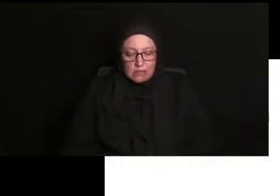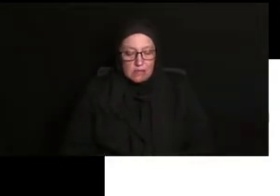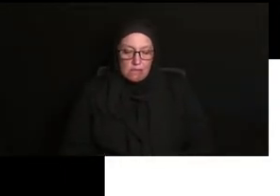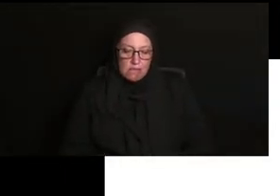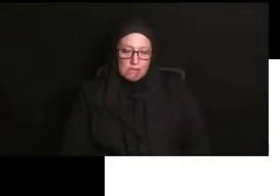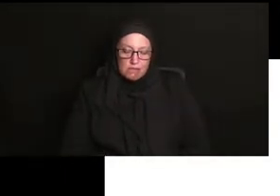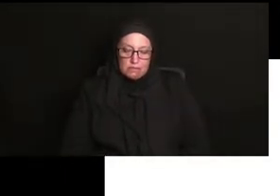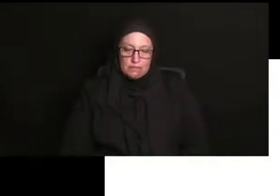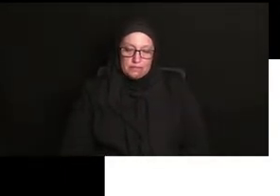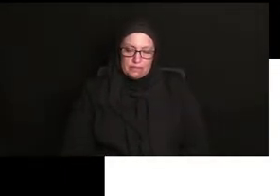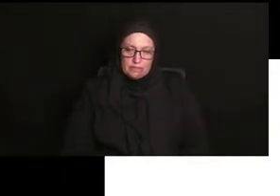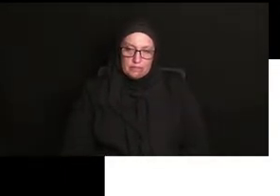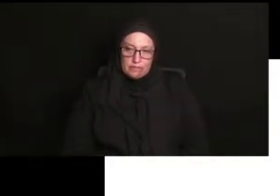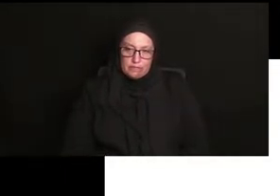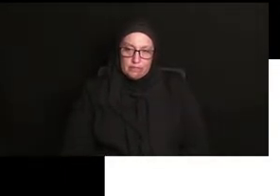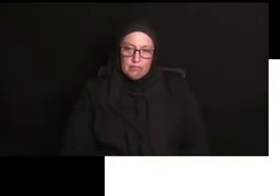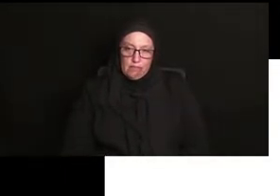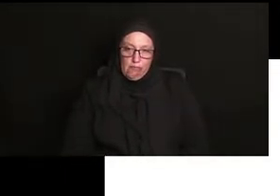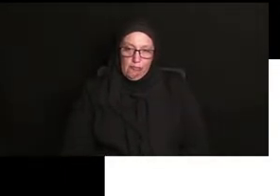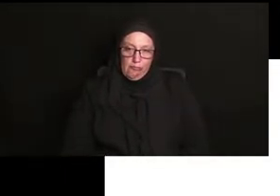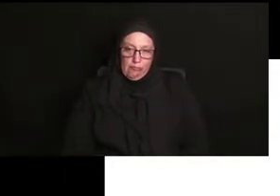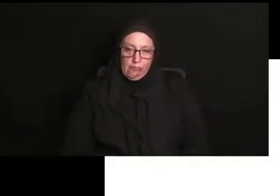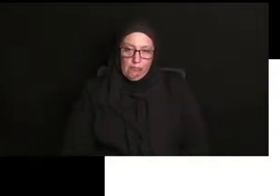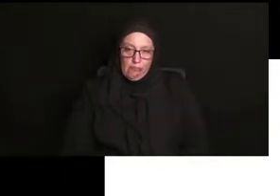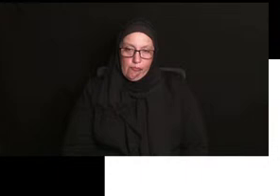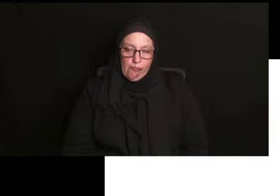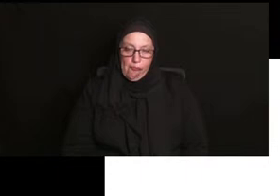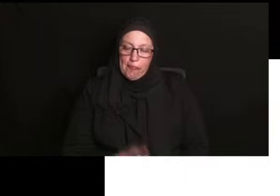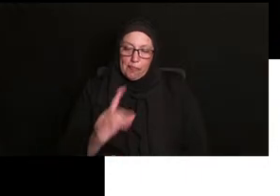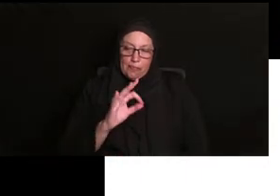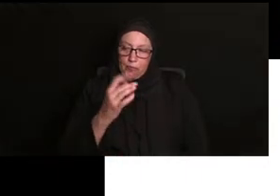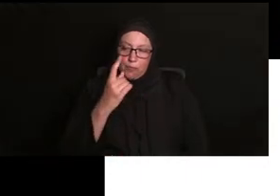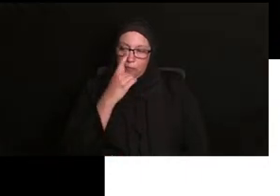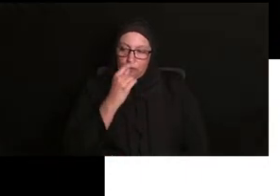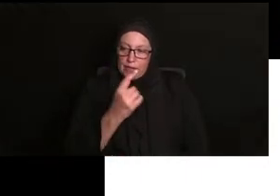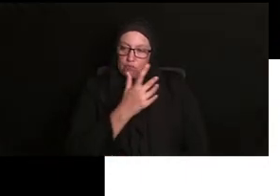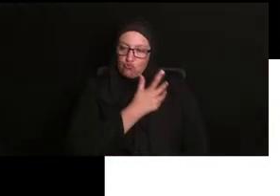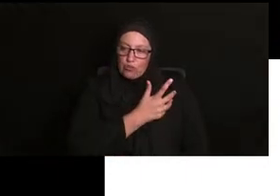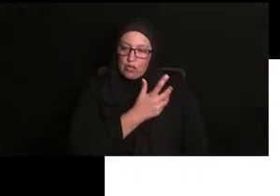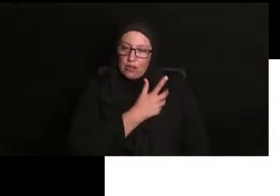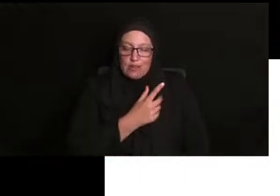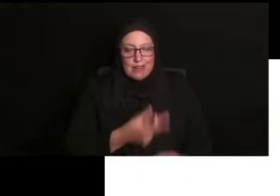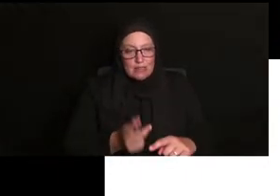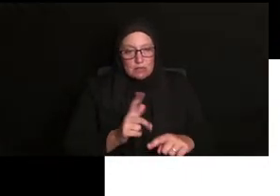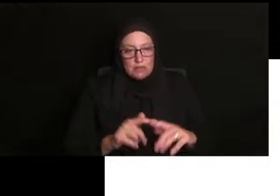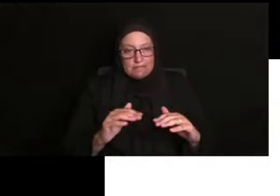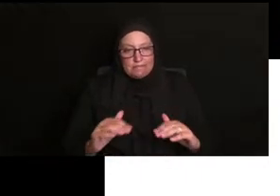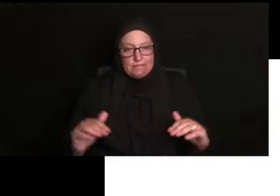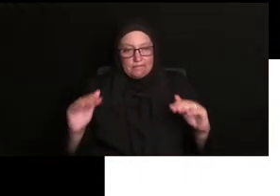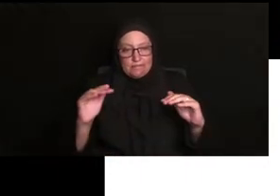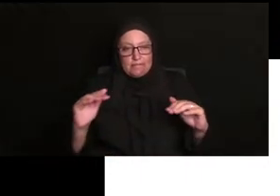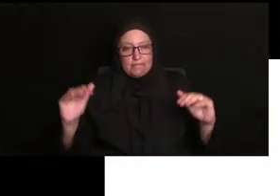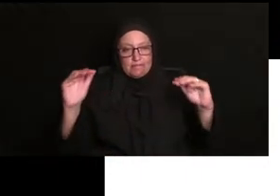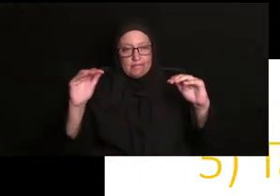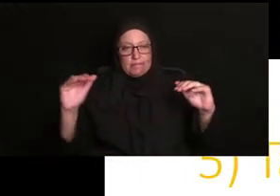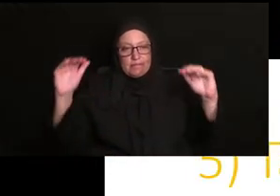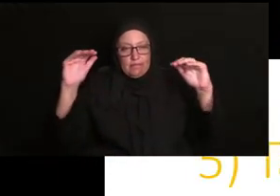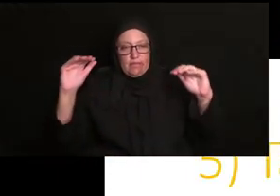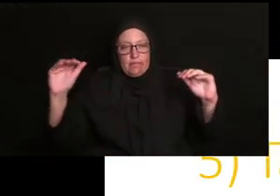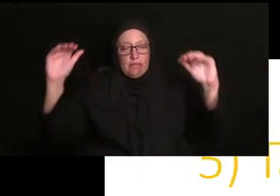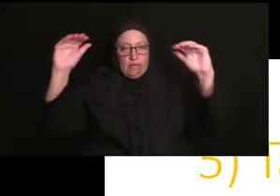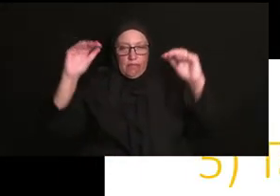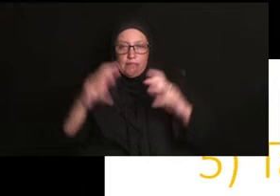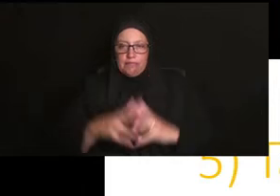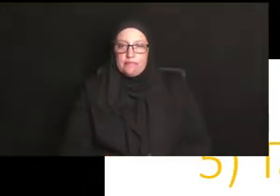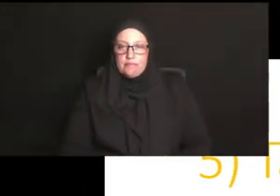No one can be proud and expect to rise up in the ranks of spirituality. We have a